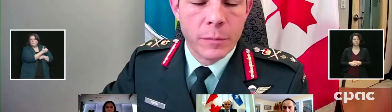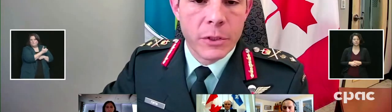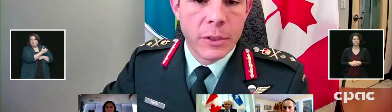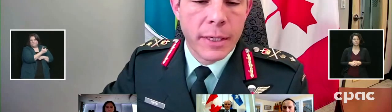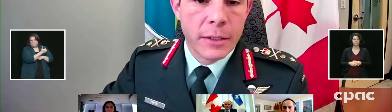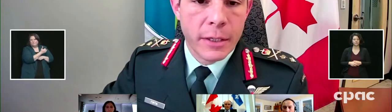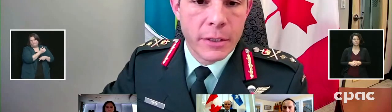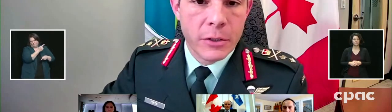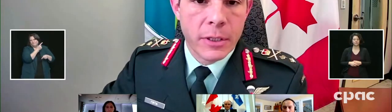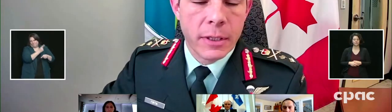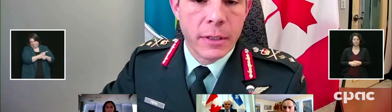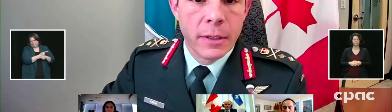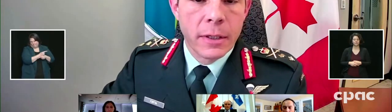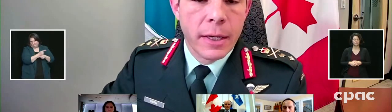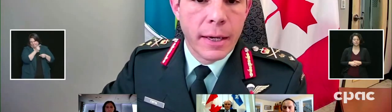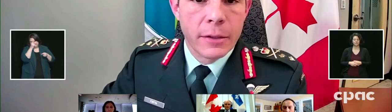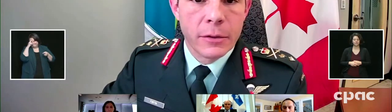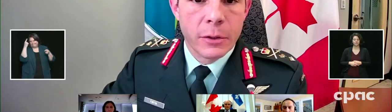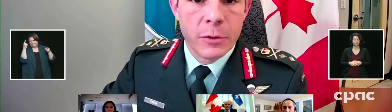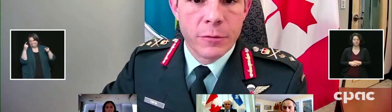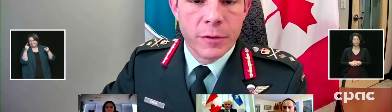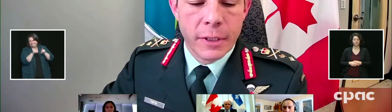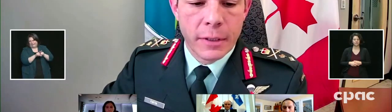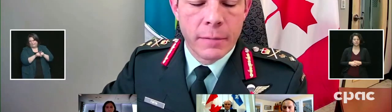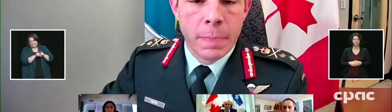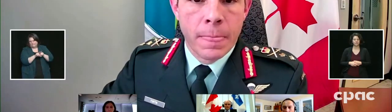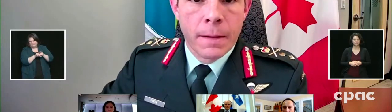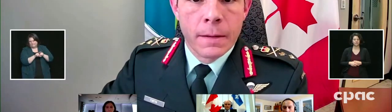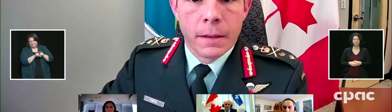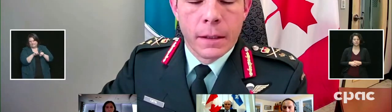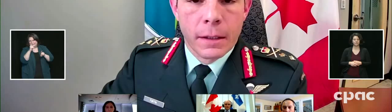what Ms. Anand has had in terms of